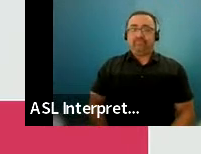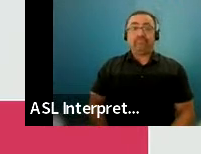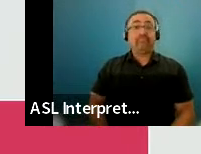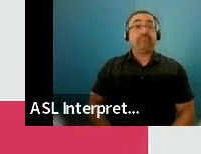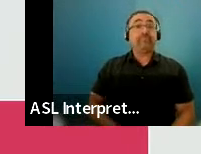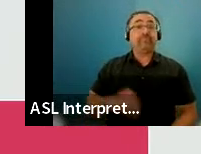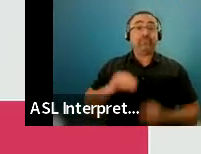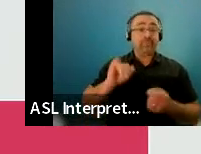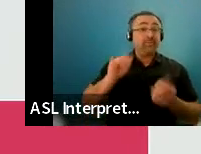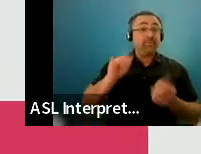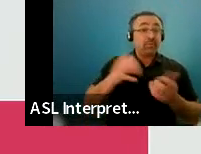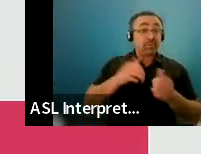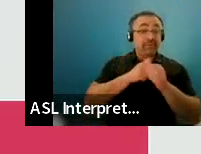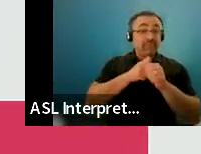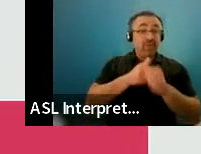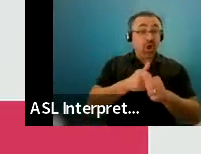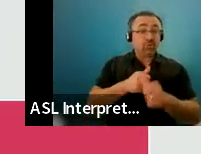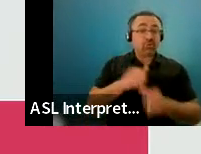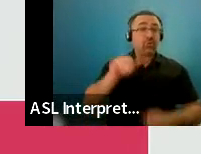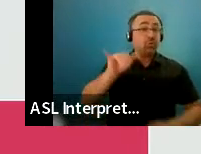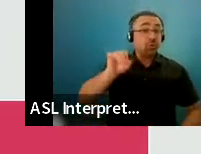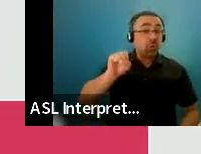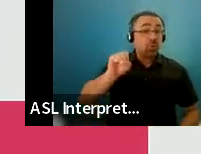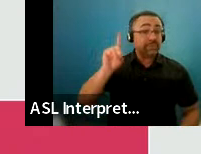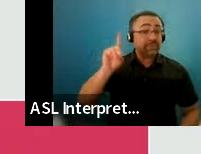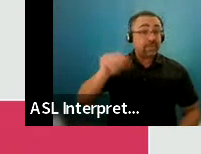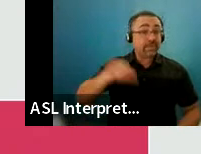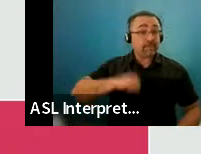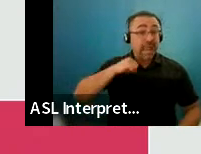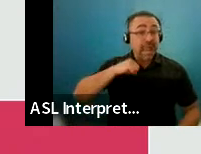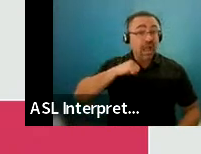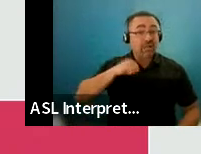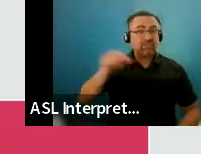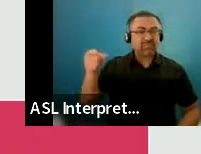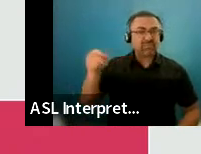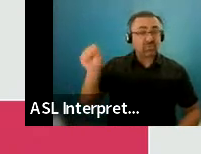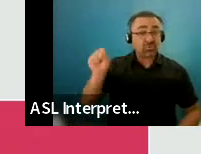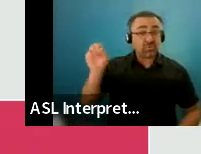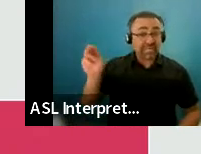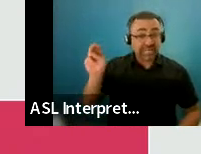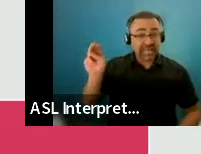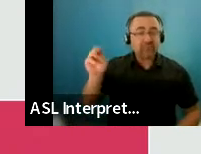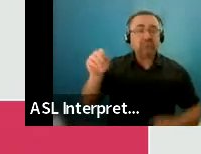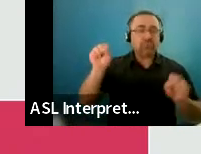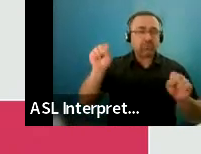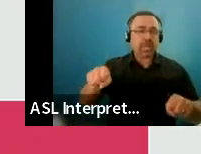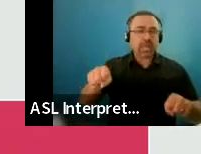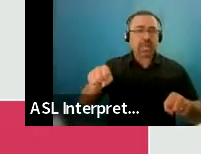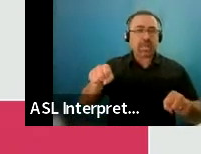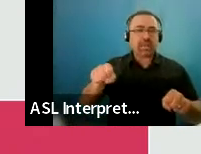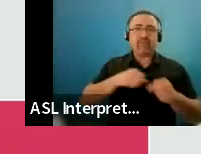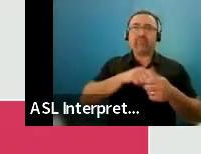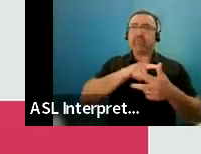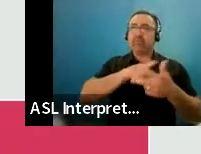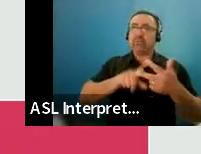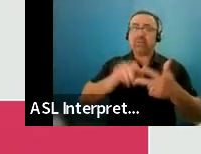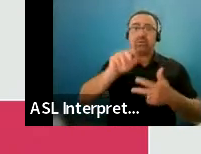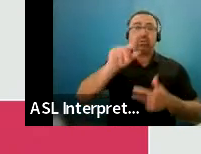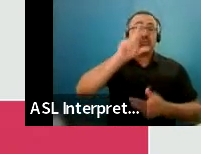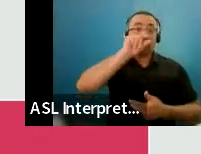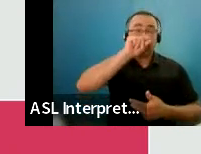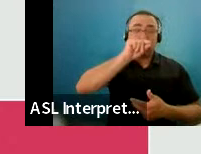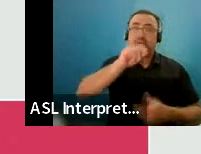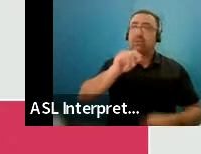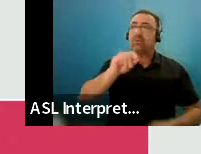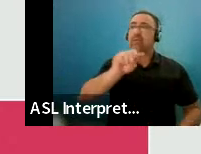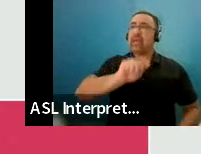If you would like to follow Yo Disabled and Proud on social media, you can do so by following our Twitter,